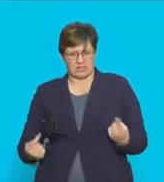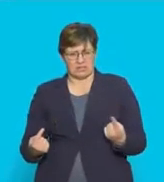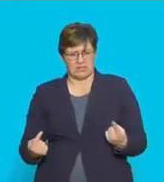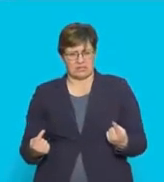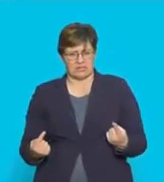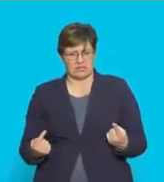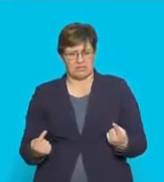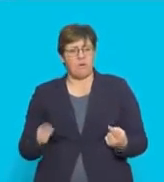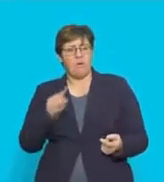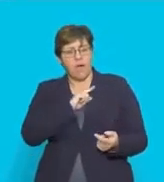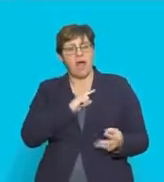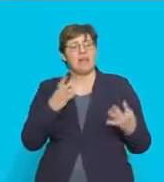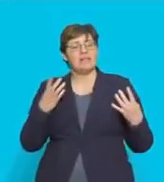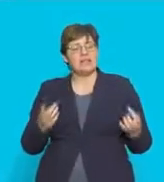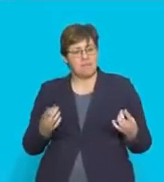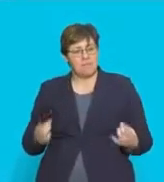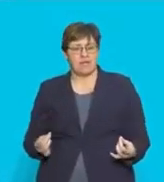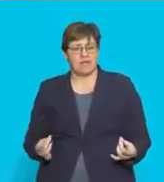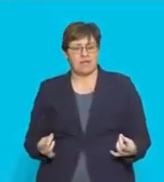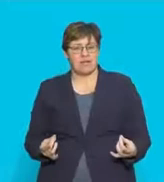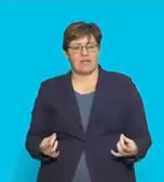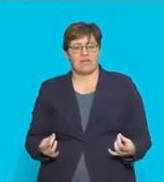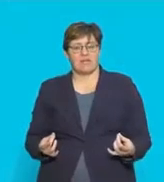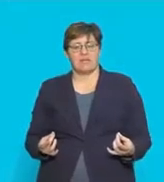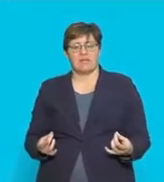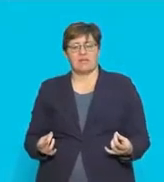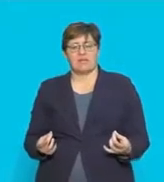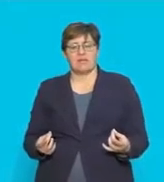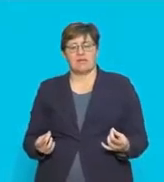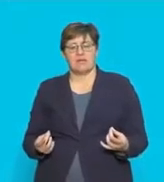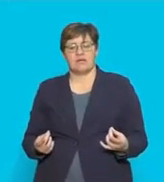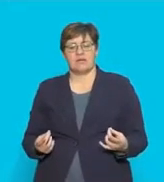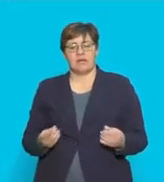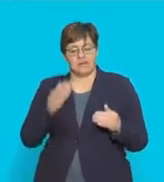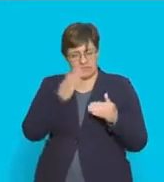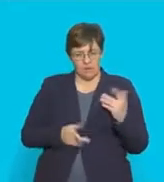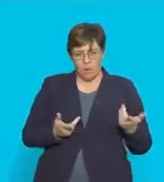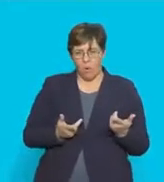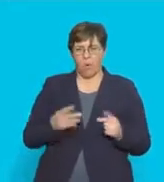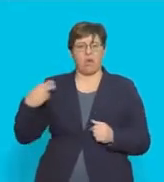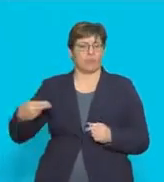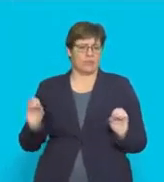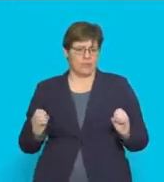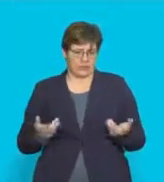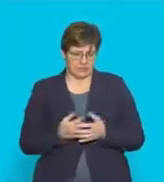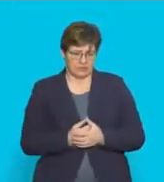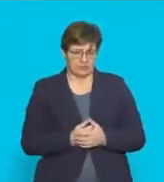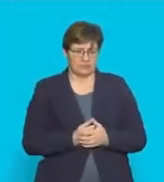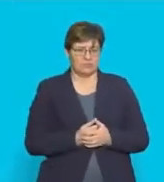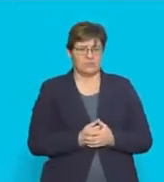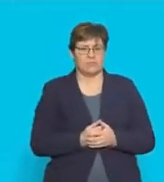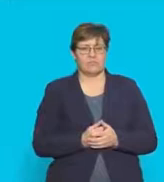it must be a number that's not that's non-terminating and non-recurring.